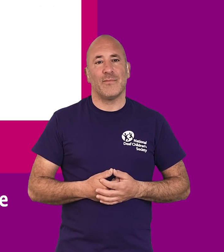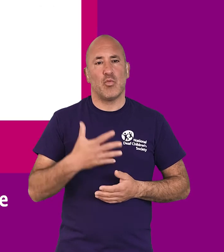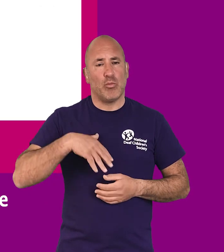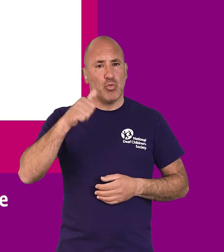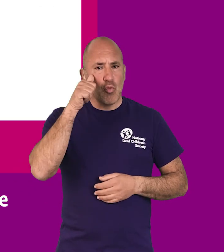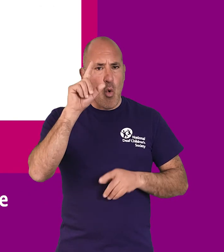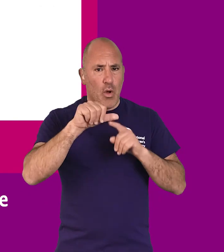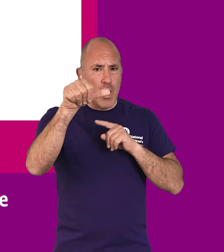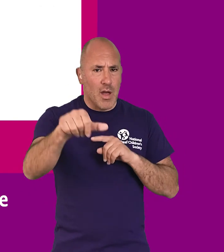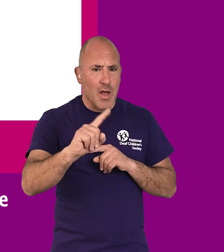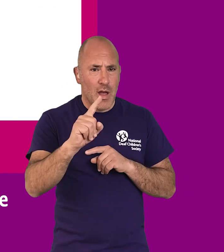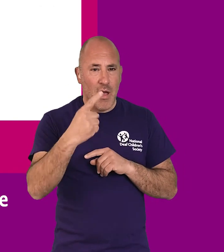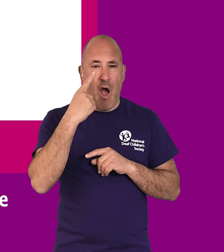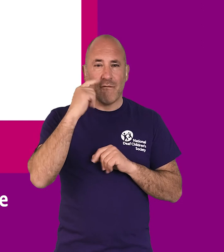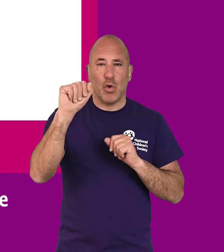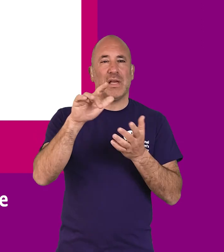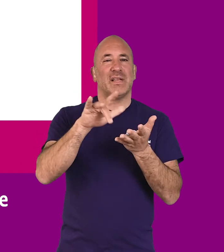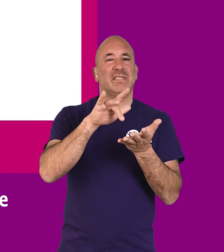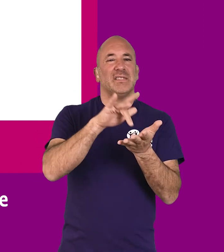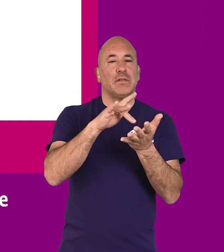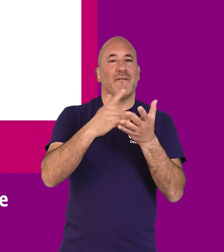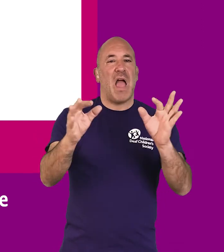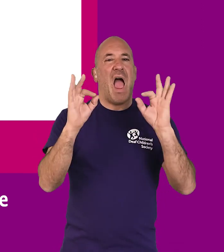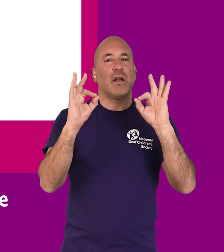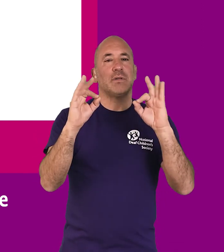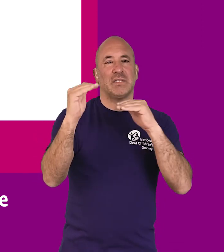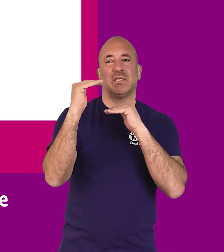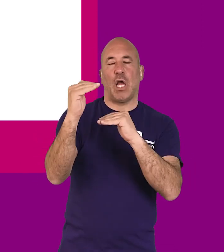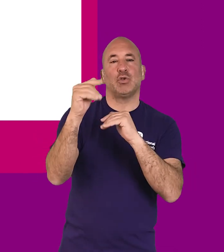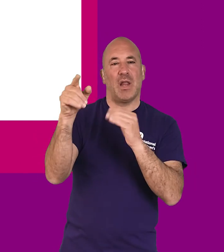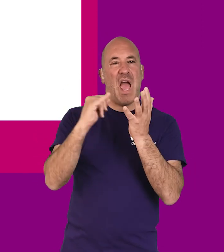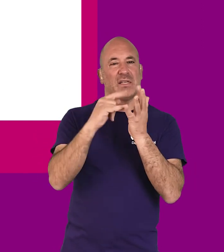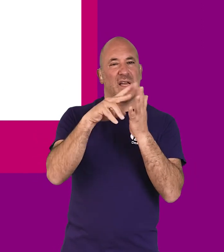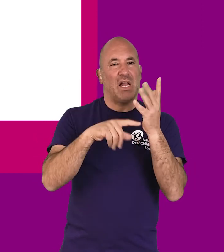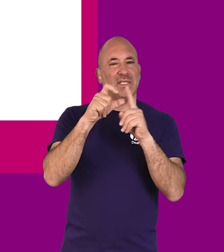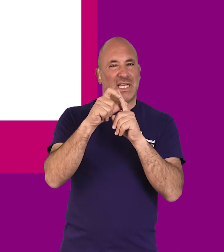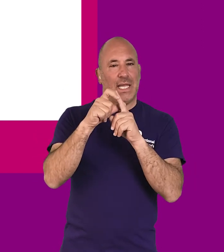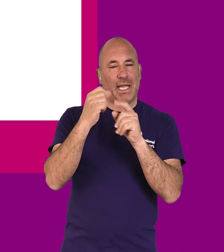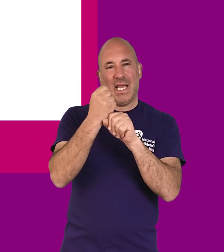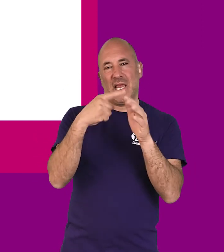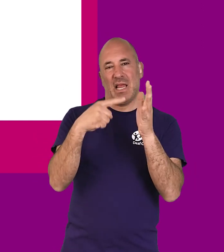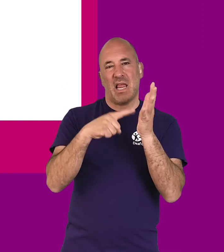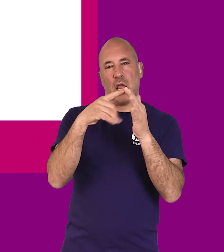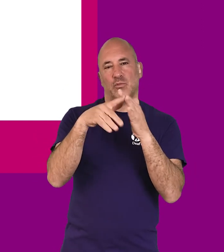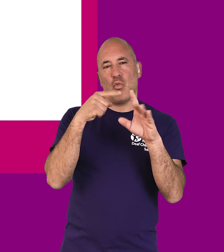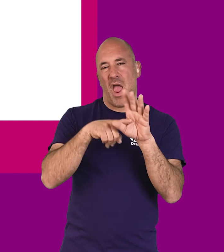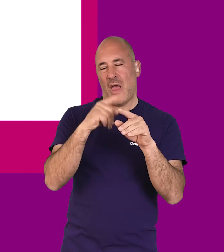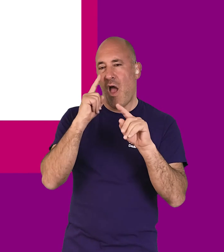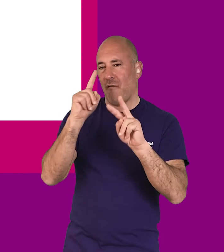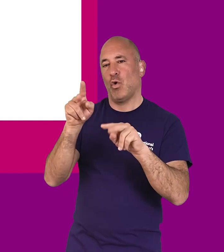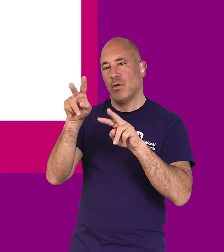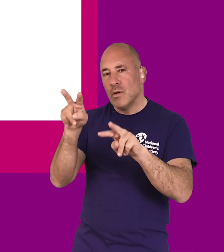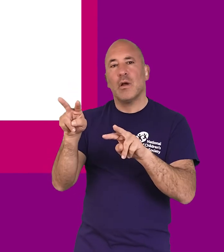To see what's coming up, check out the Centres for Excellence section on the SEND Excellence Gateway.